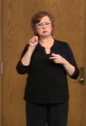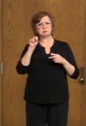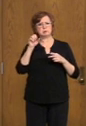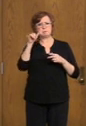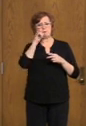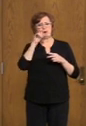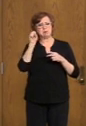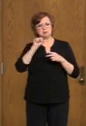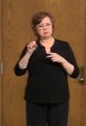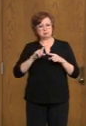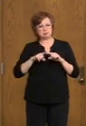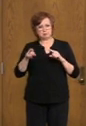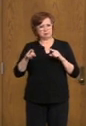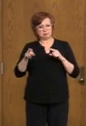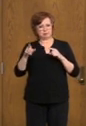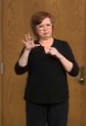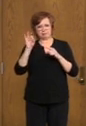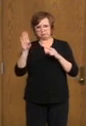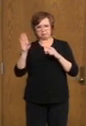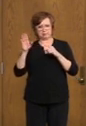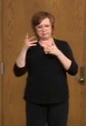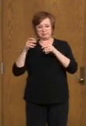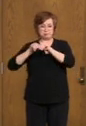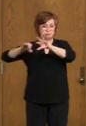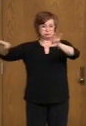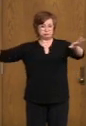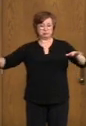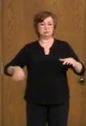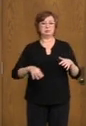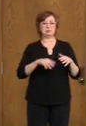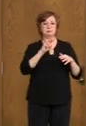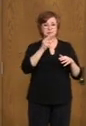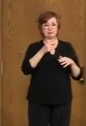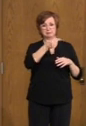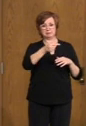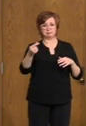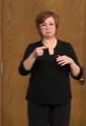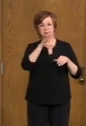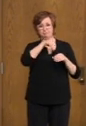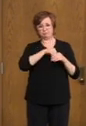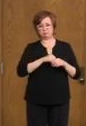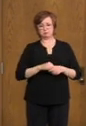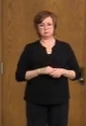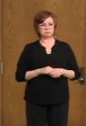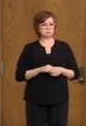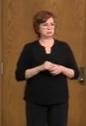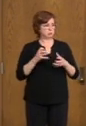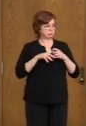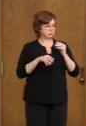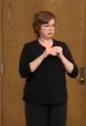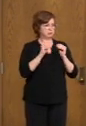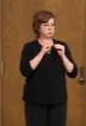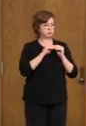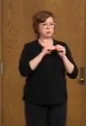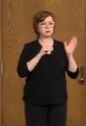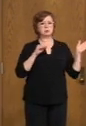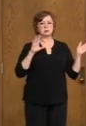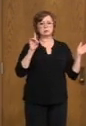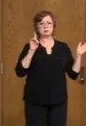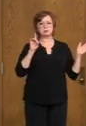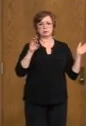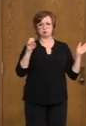outbreak investigation, defining what the scope of the outbreak is. Do you have anything to add, Doctor? I think